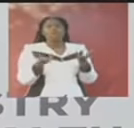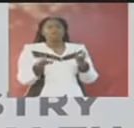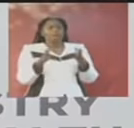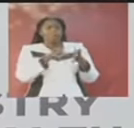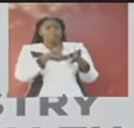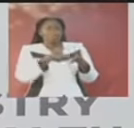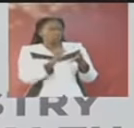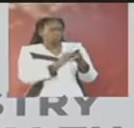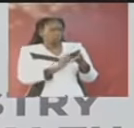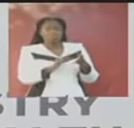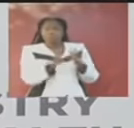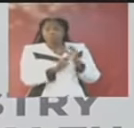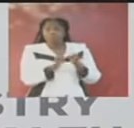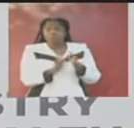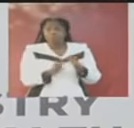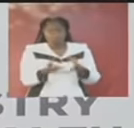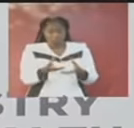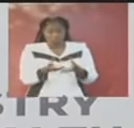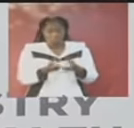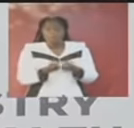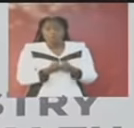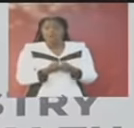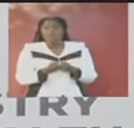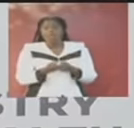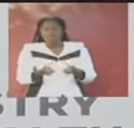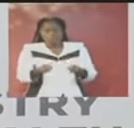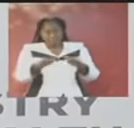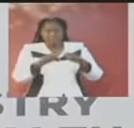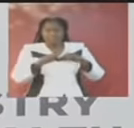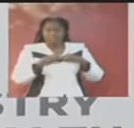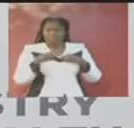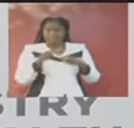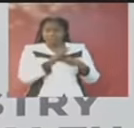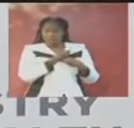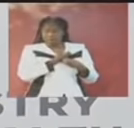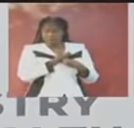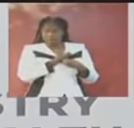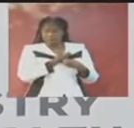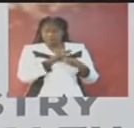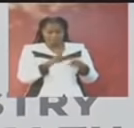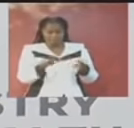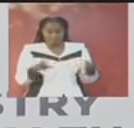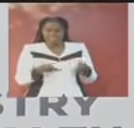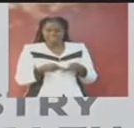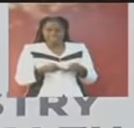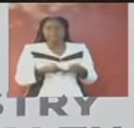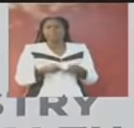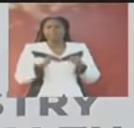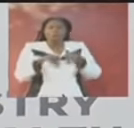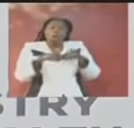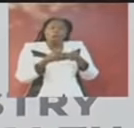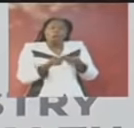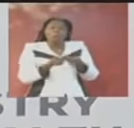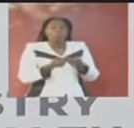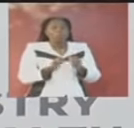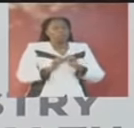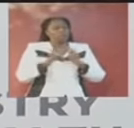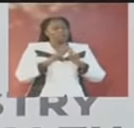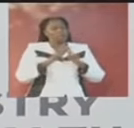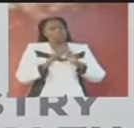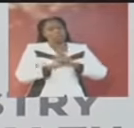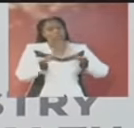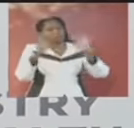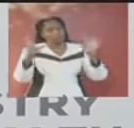providing a service for quarantine facilities. That was done through the Hoteliers Association in a very transparent